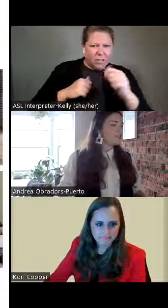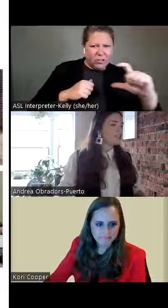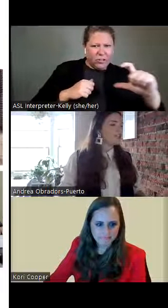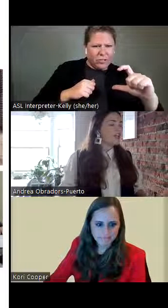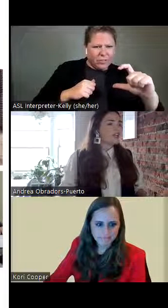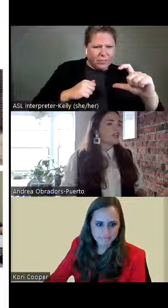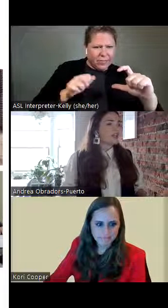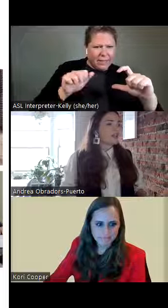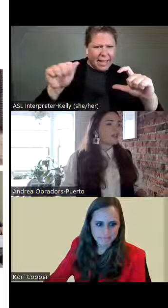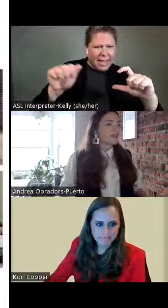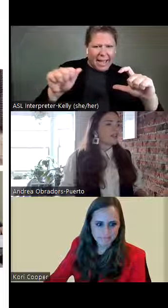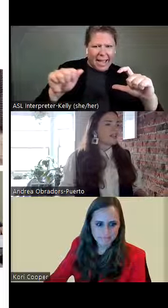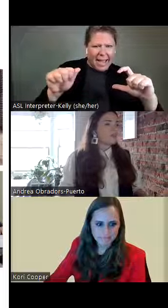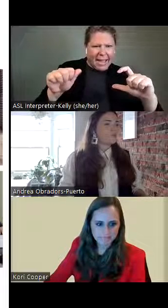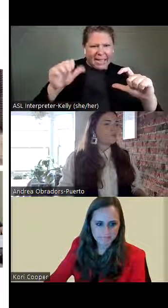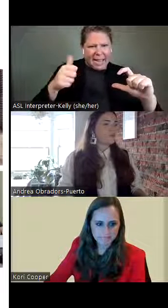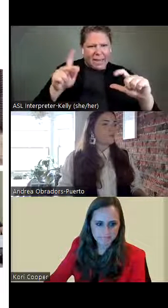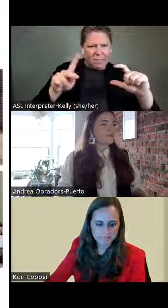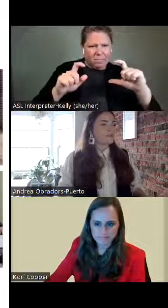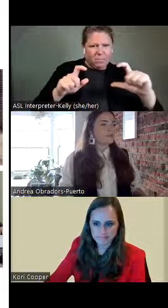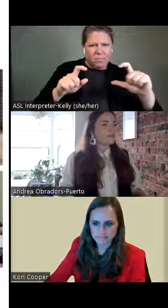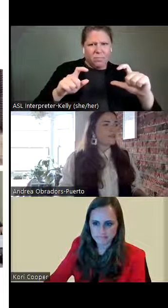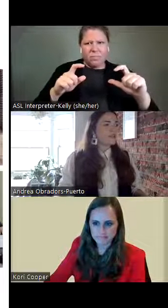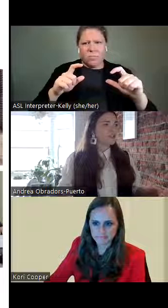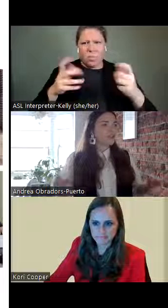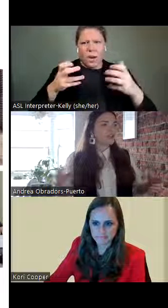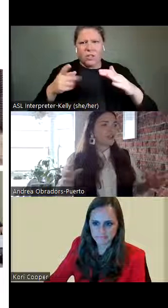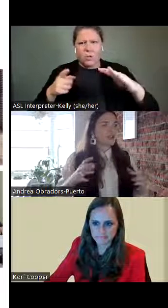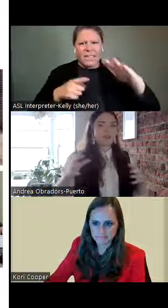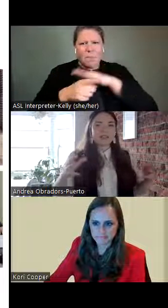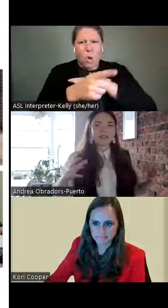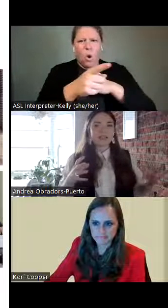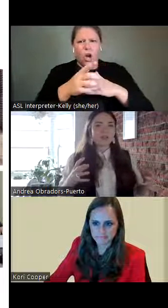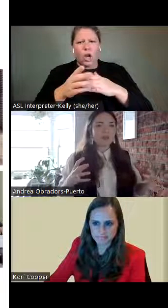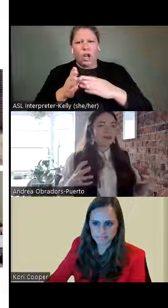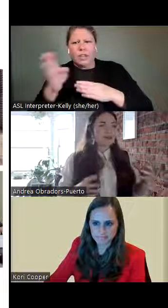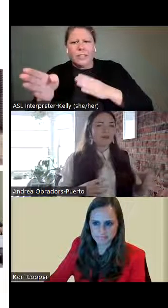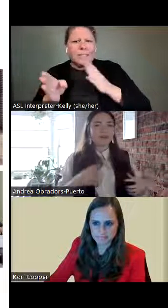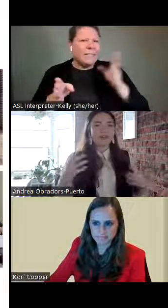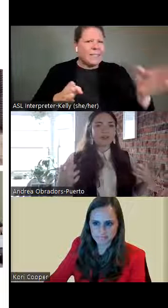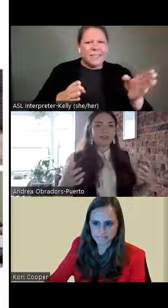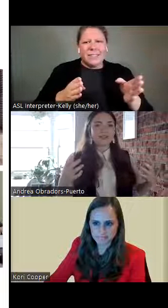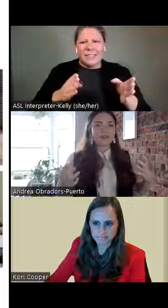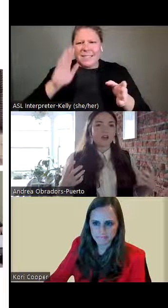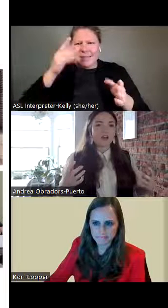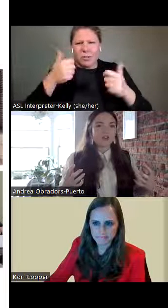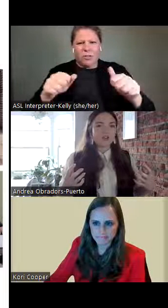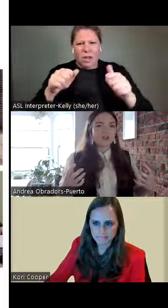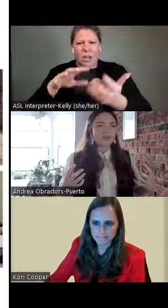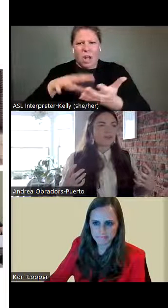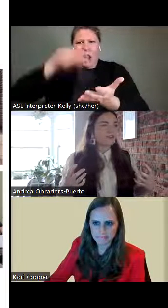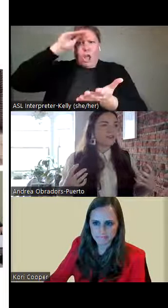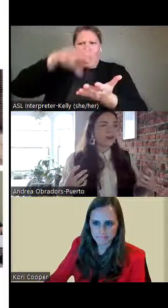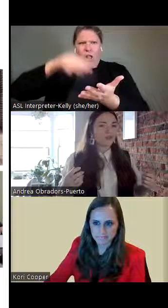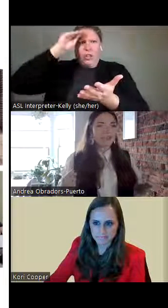votes here in the Explorer one. I feel like you're trying to make sense maybe of all this new knowledge that